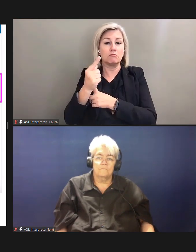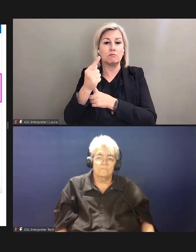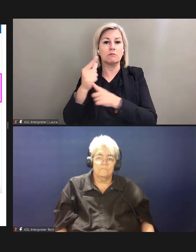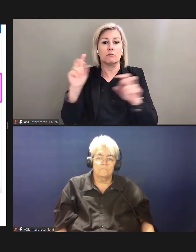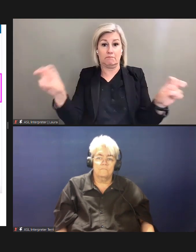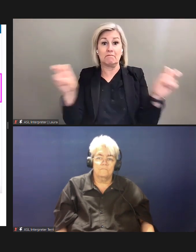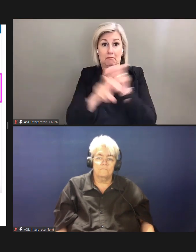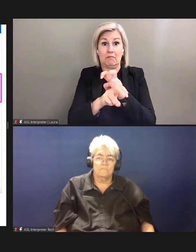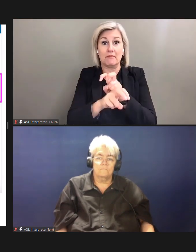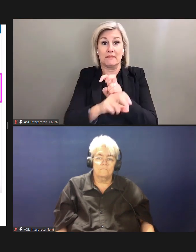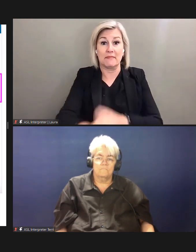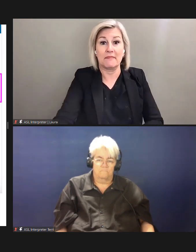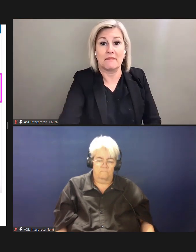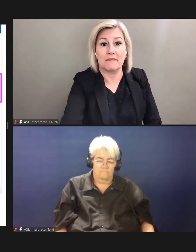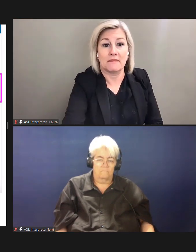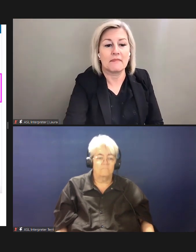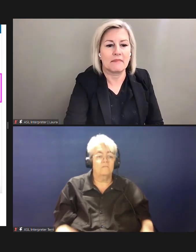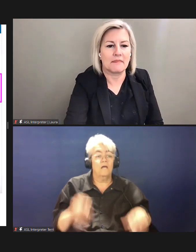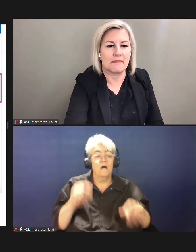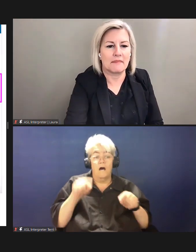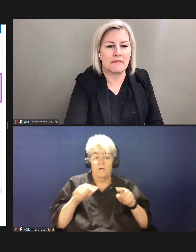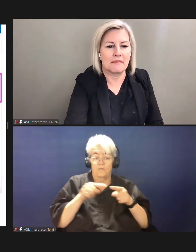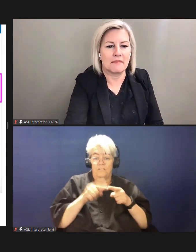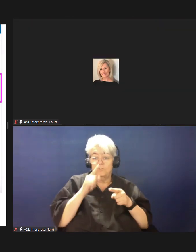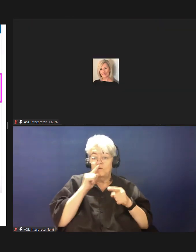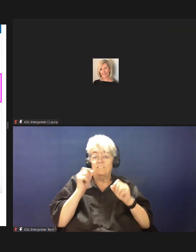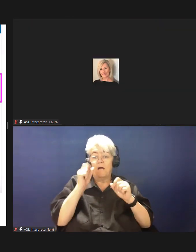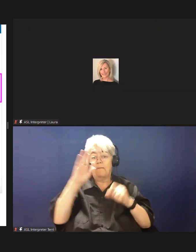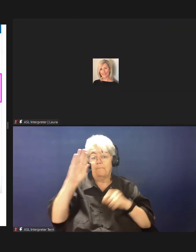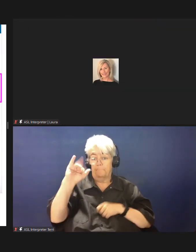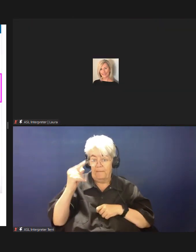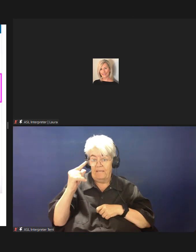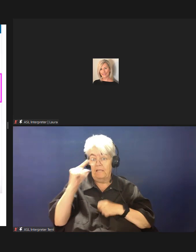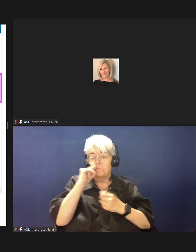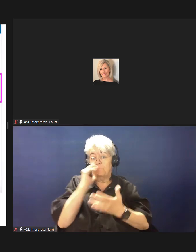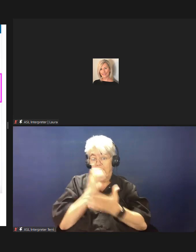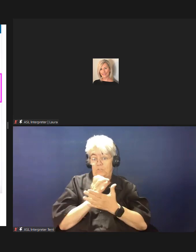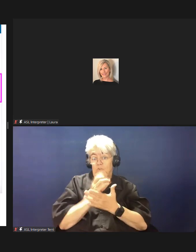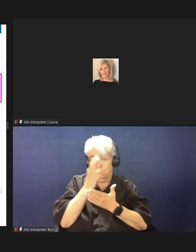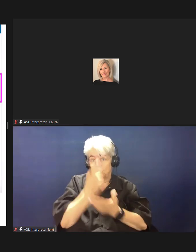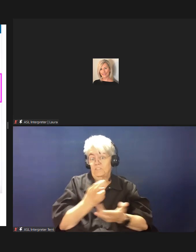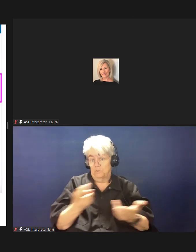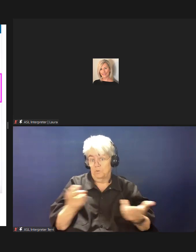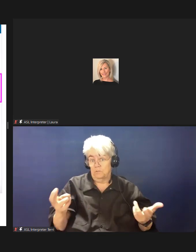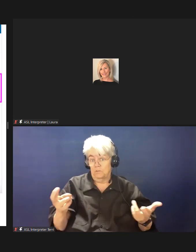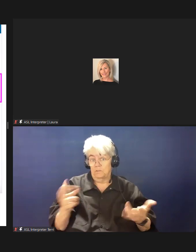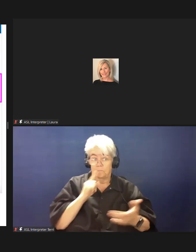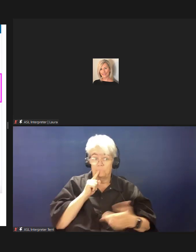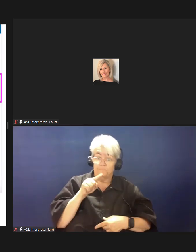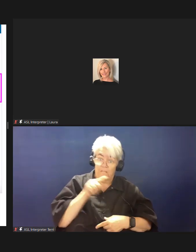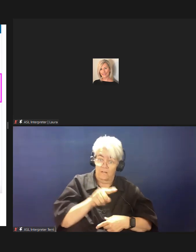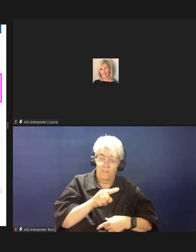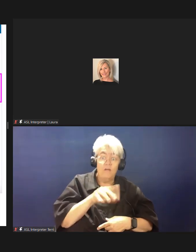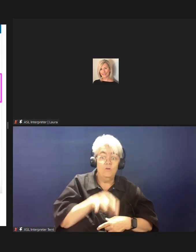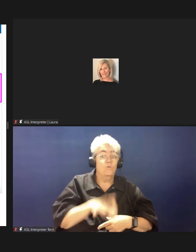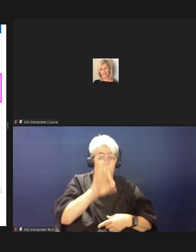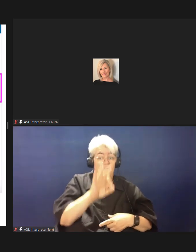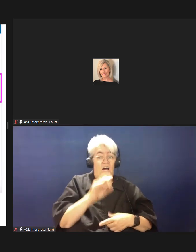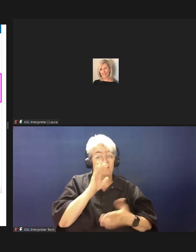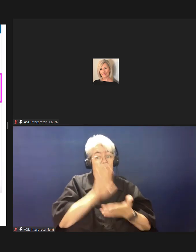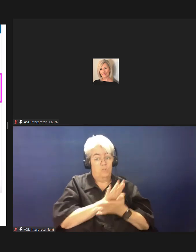that says Big Picture Resources, under there you'll find a document that